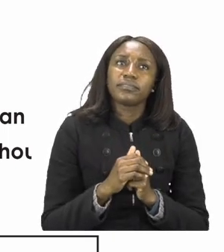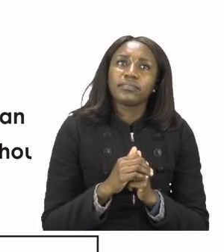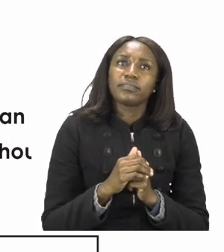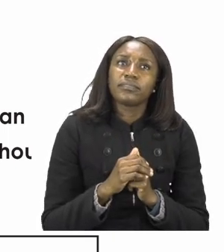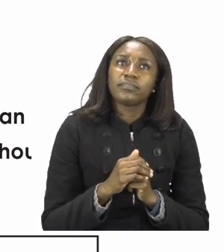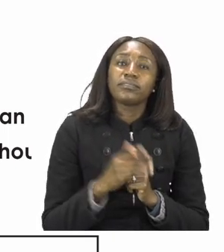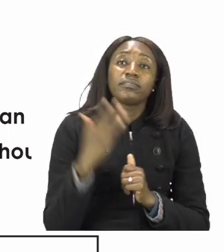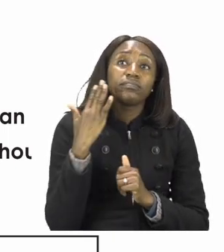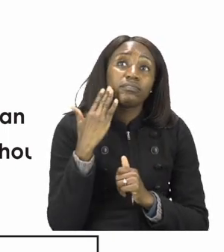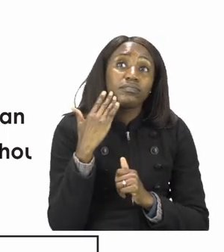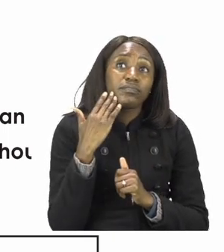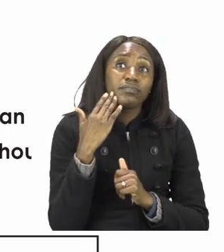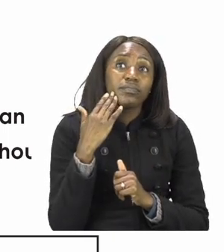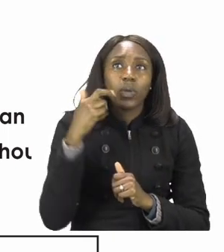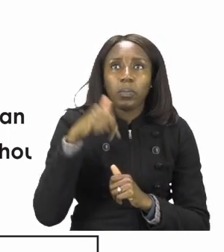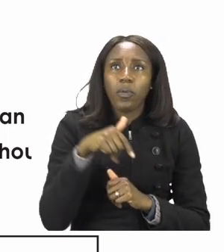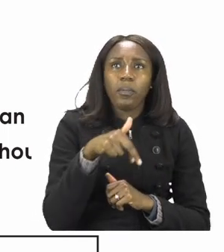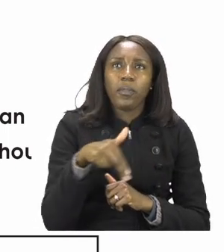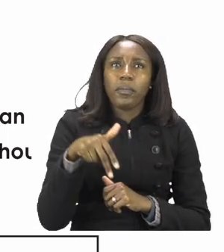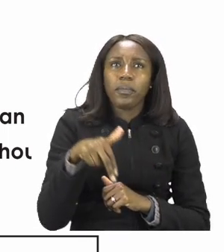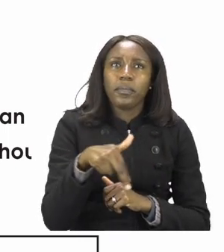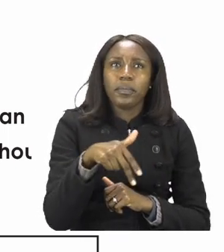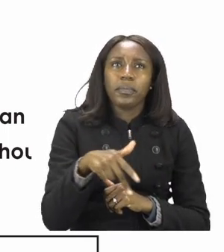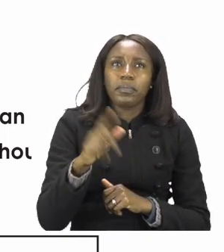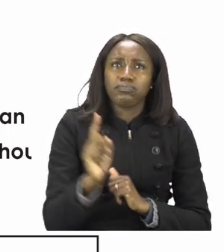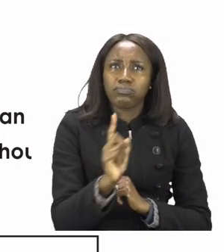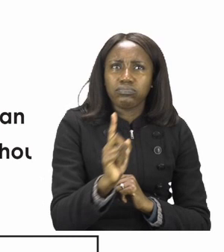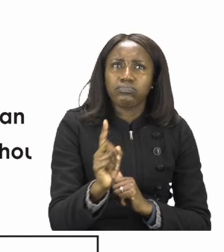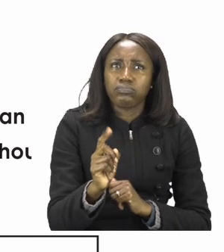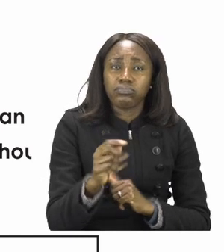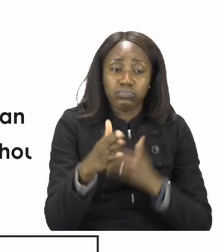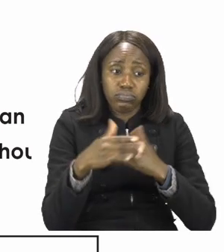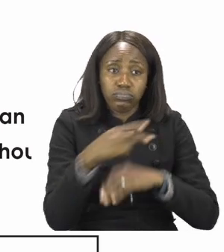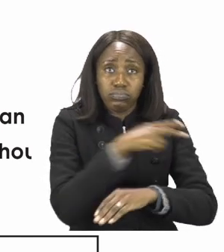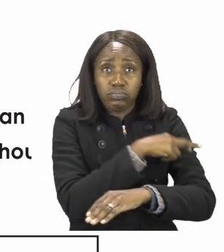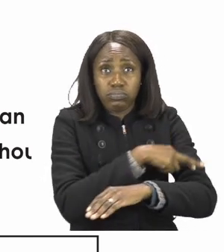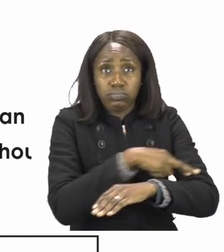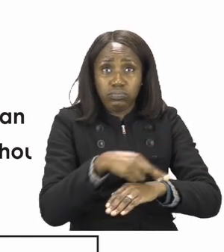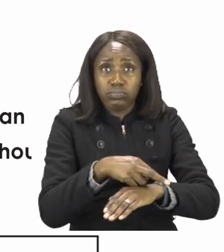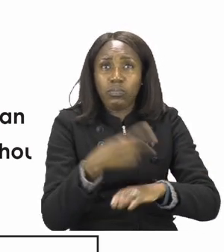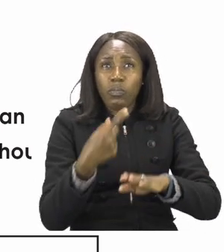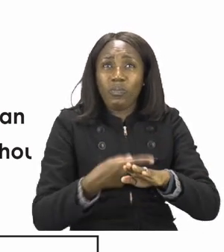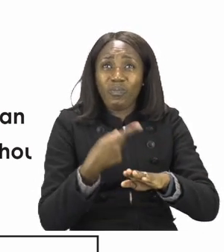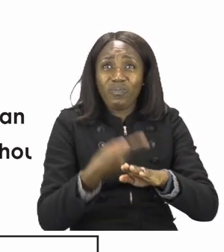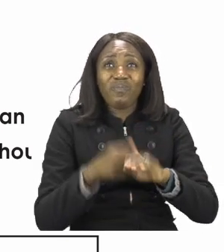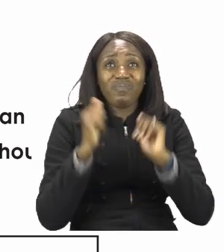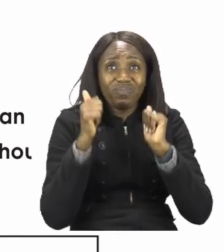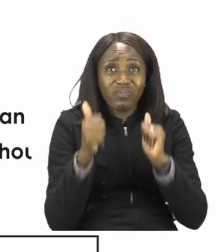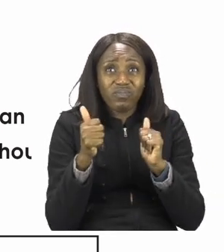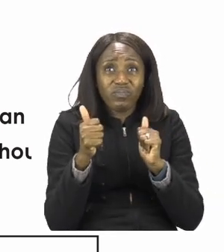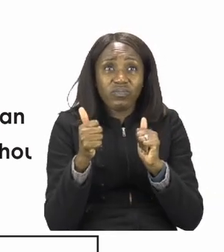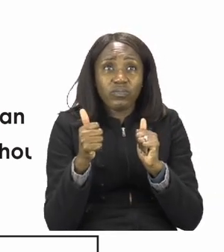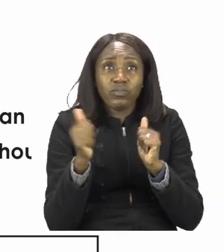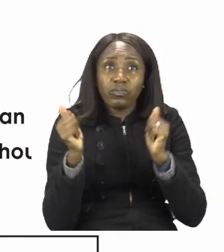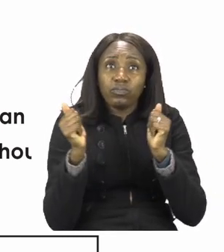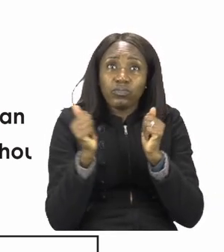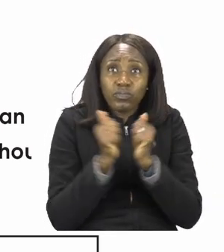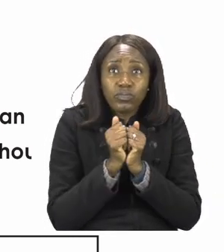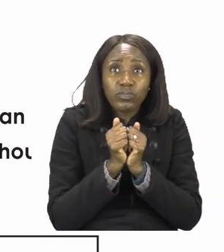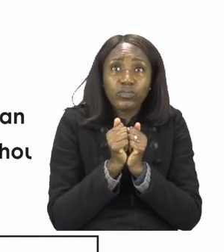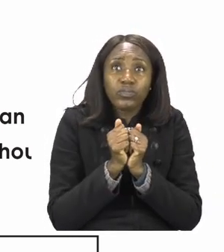When walking near a road, it is a good idea to always be with an